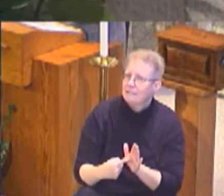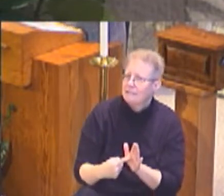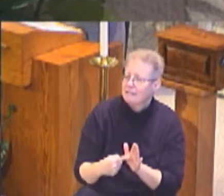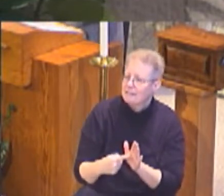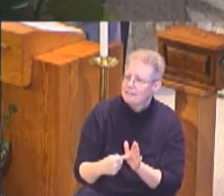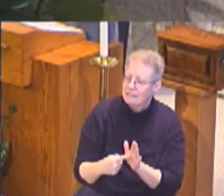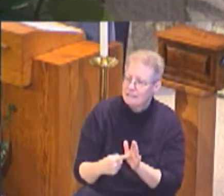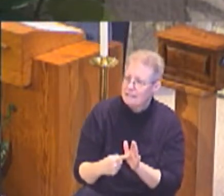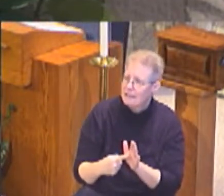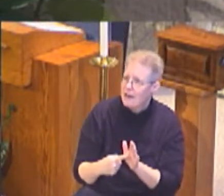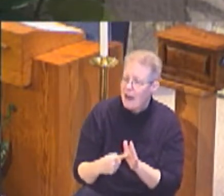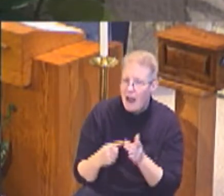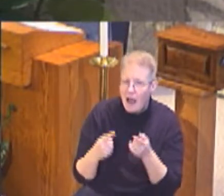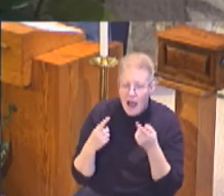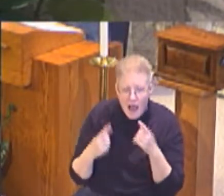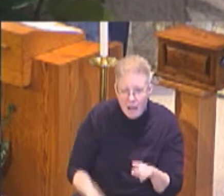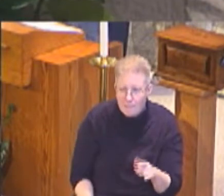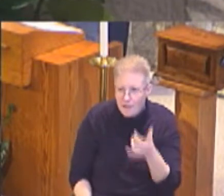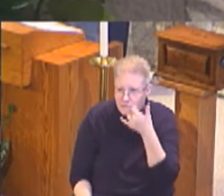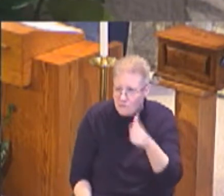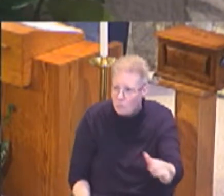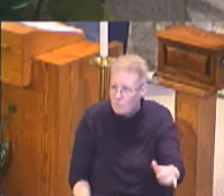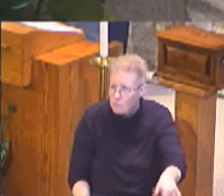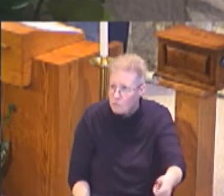Just then, the phone started to ring.